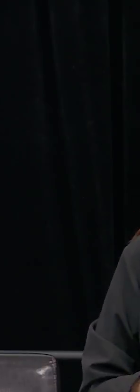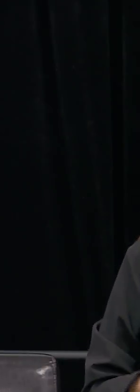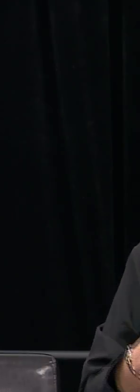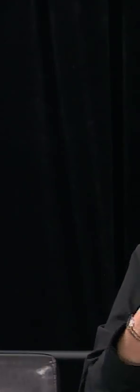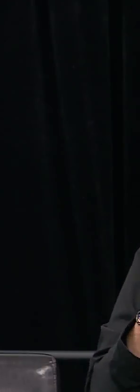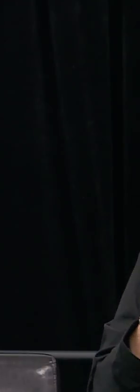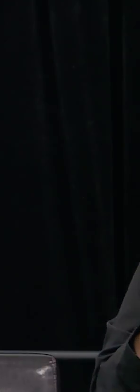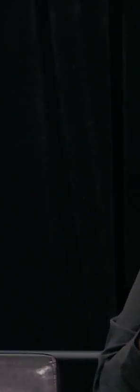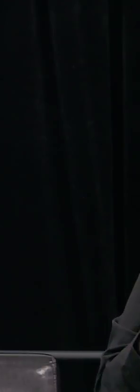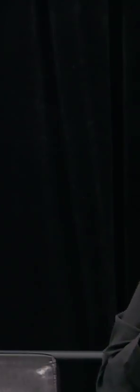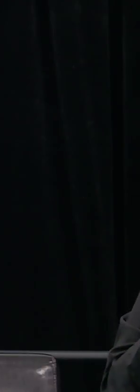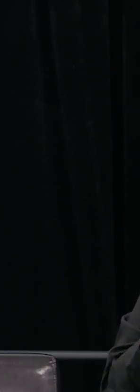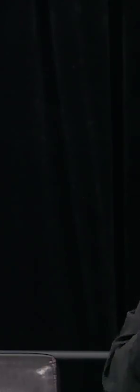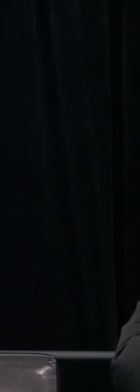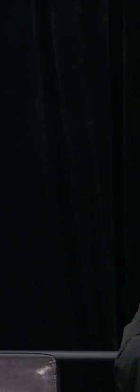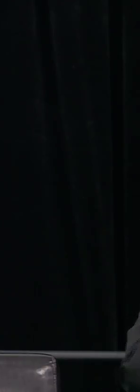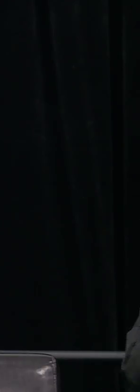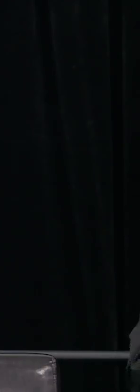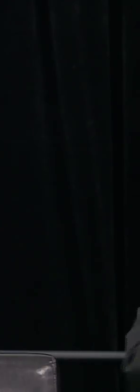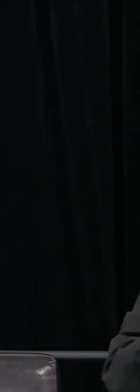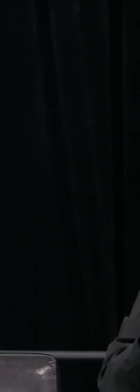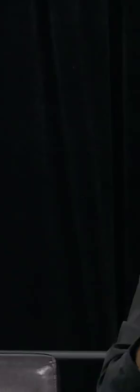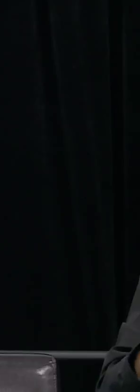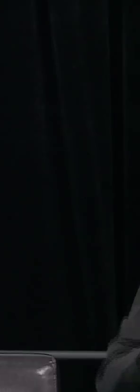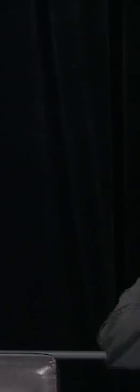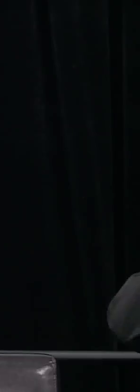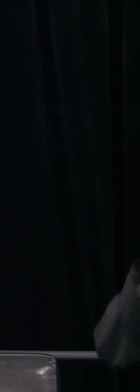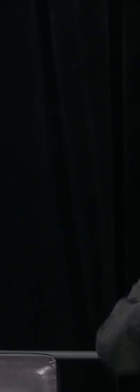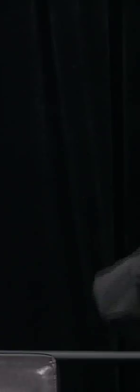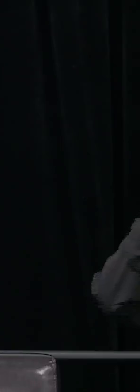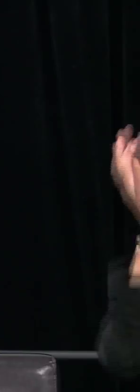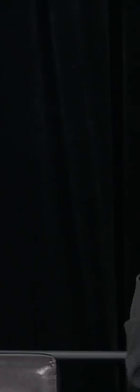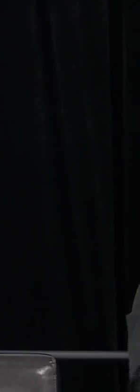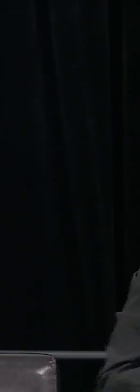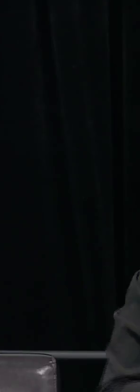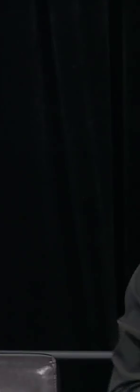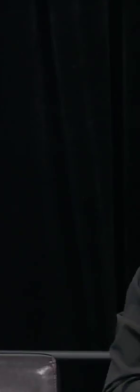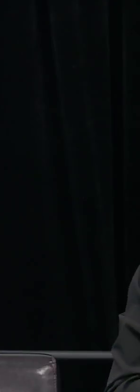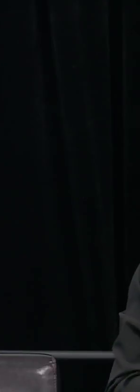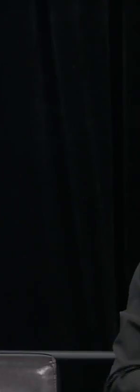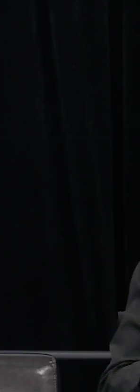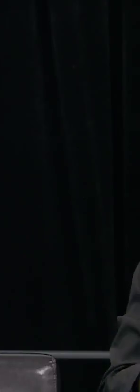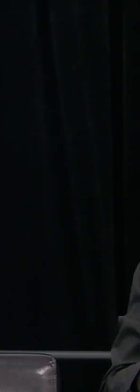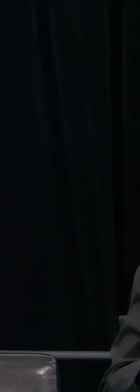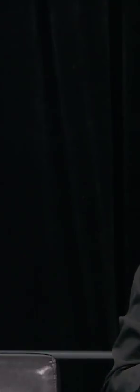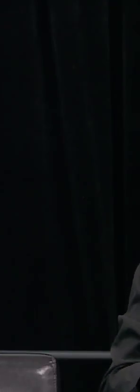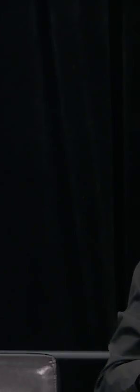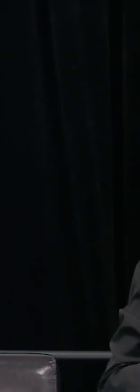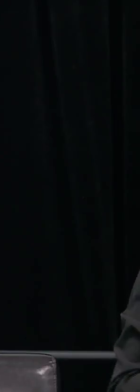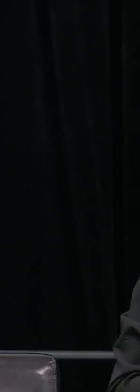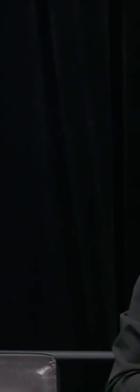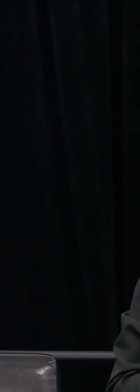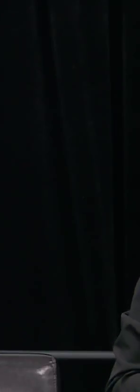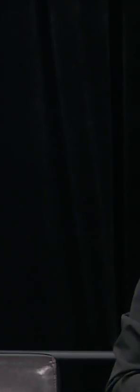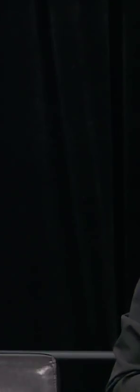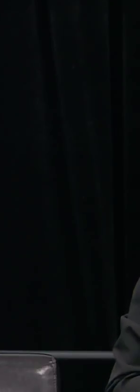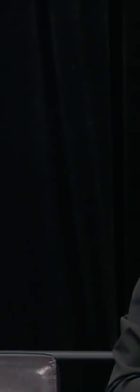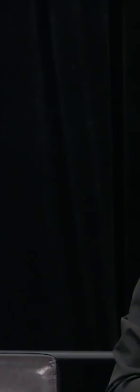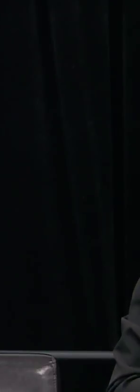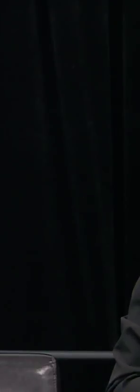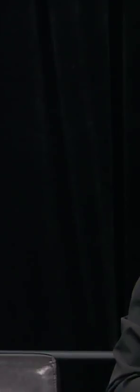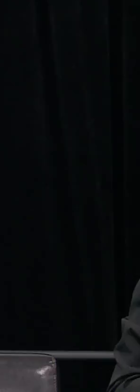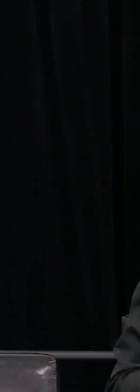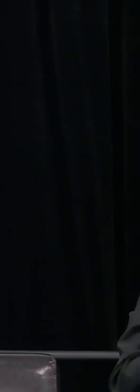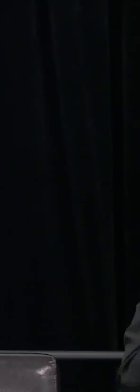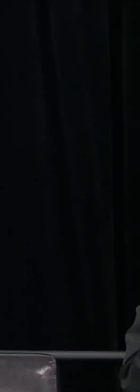international background of accessibility. And what happens is you see all the situations where the government doesn't even fund anything. They